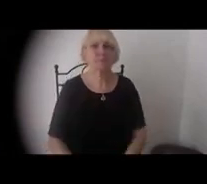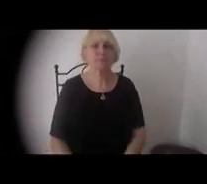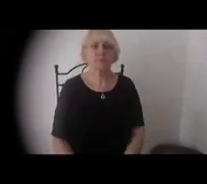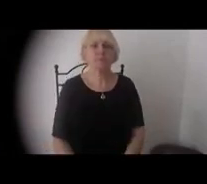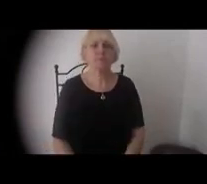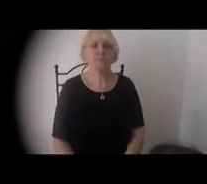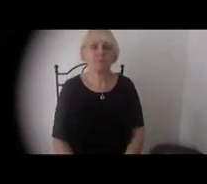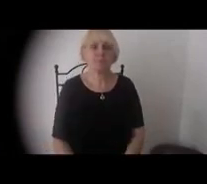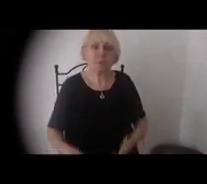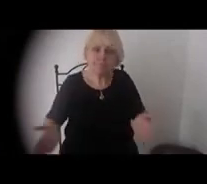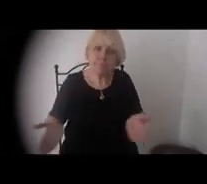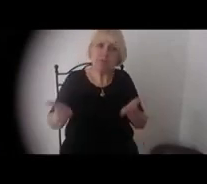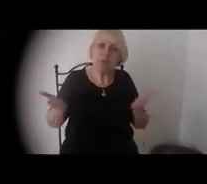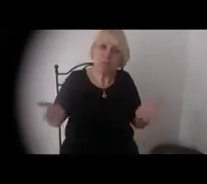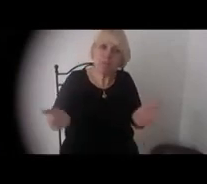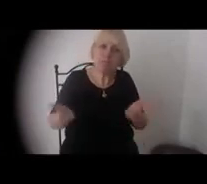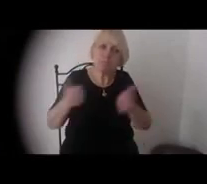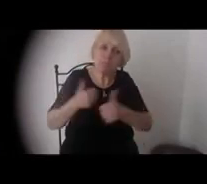more